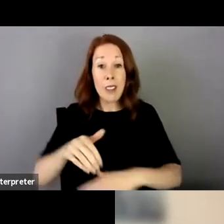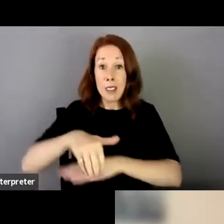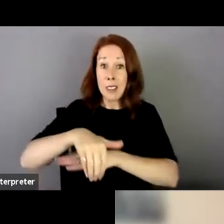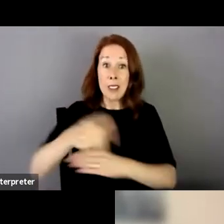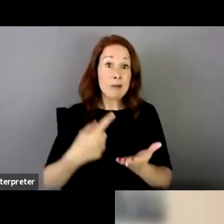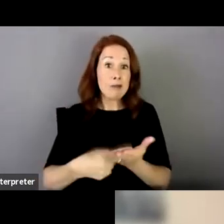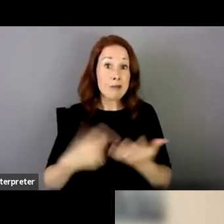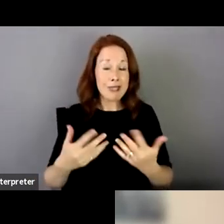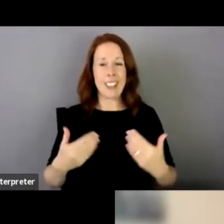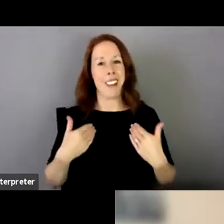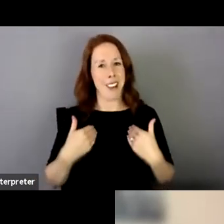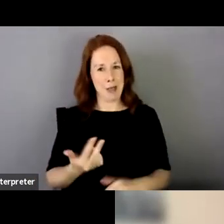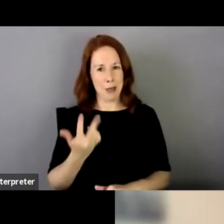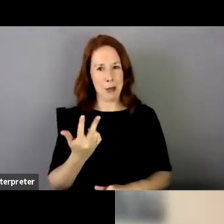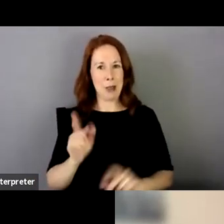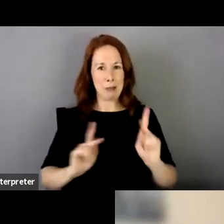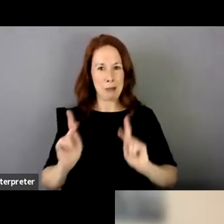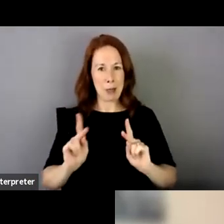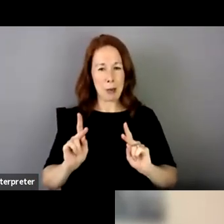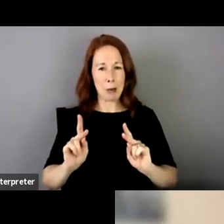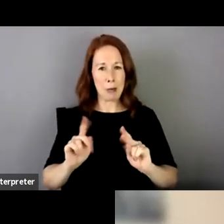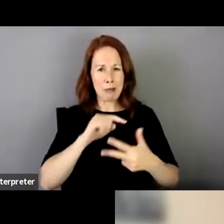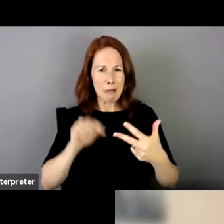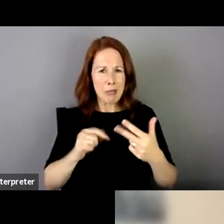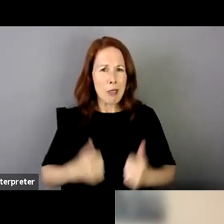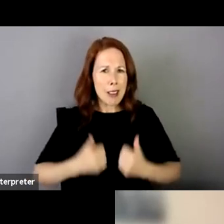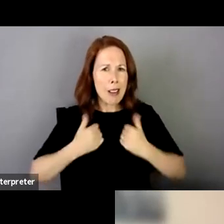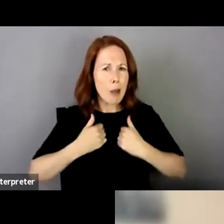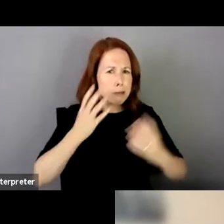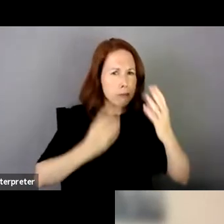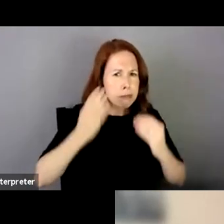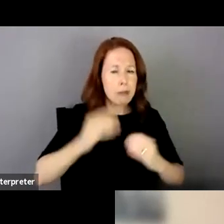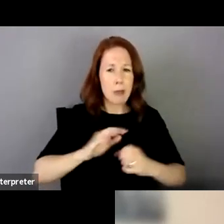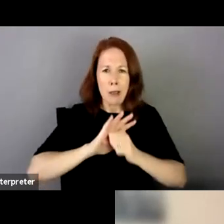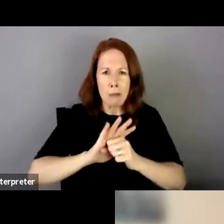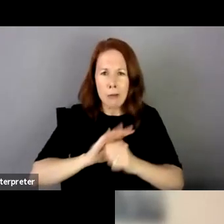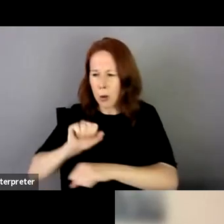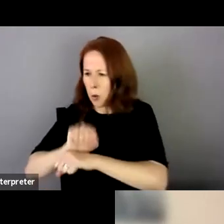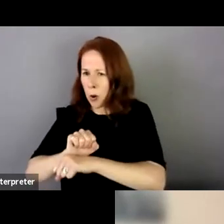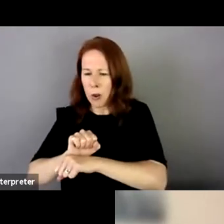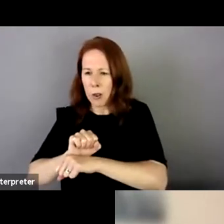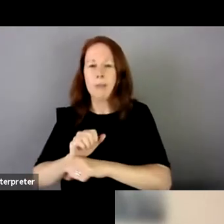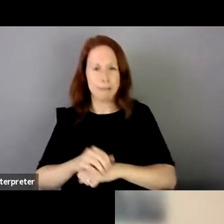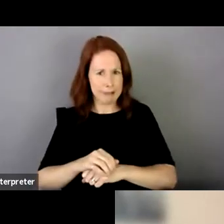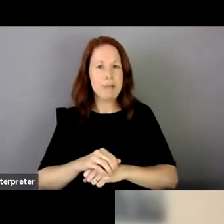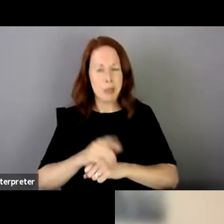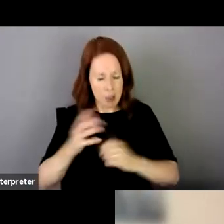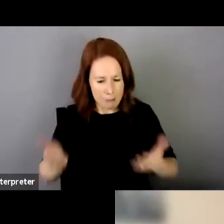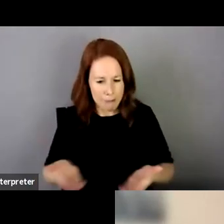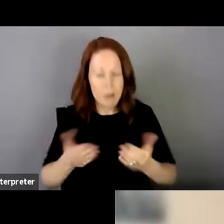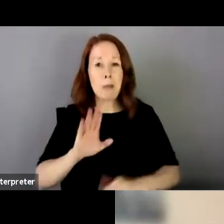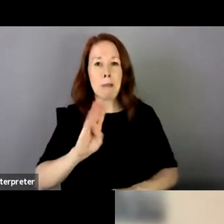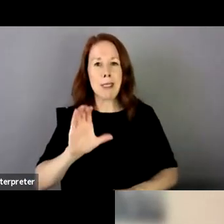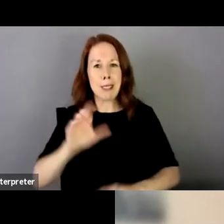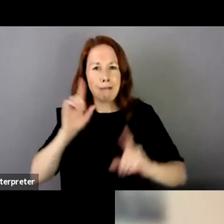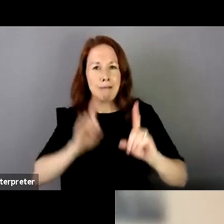we have a panel of three people who, through their lived experiences, advocacy, and work, all contribute to making BC a more accessible place for